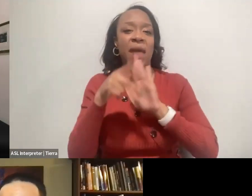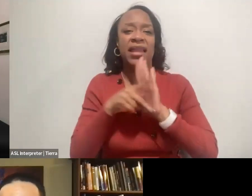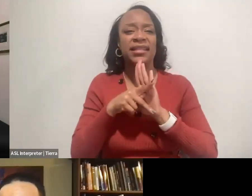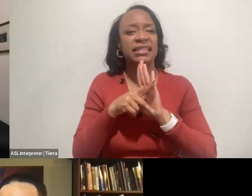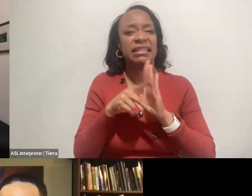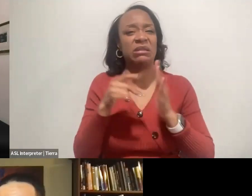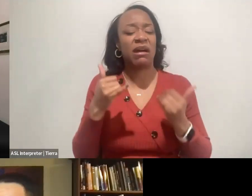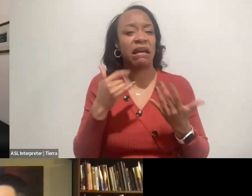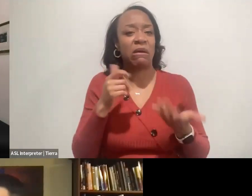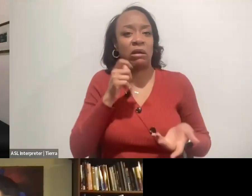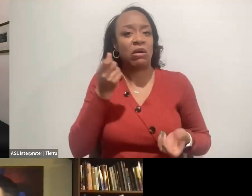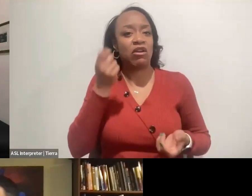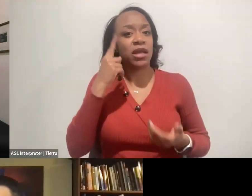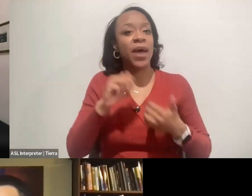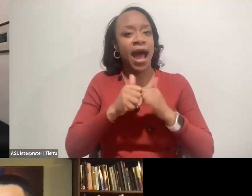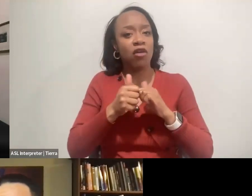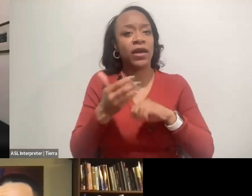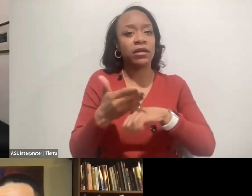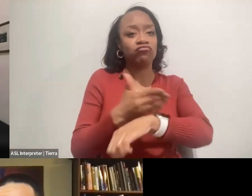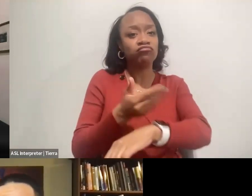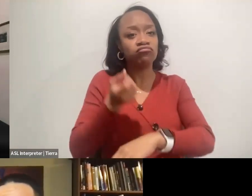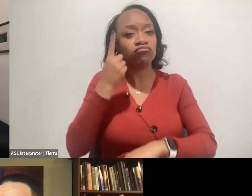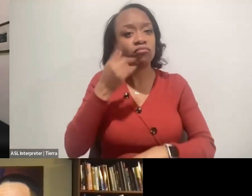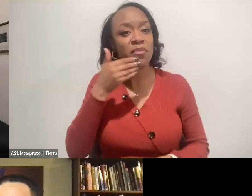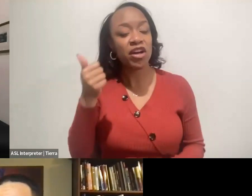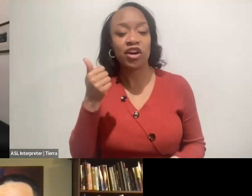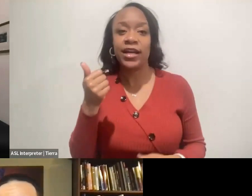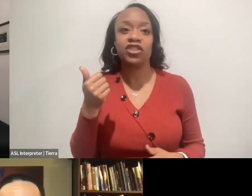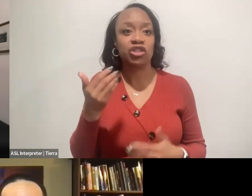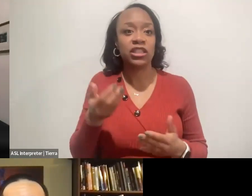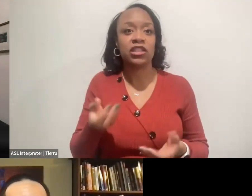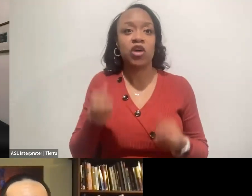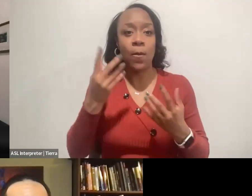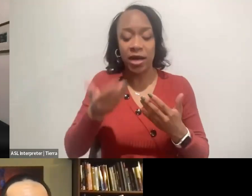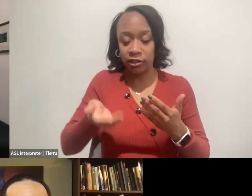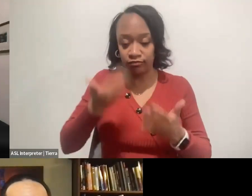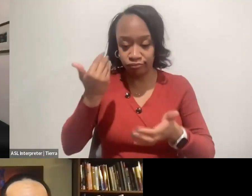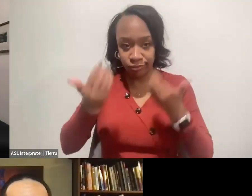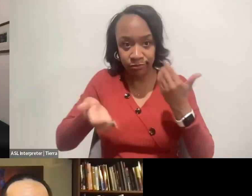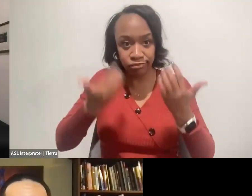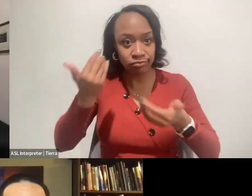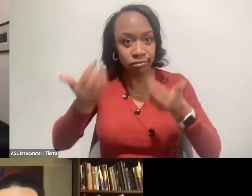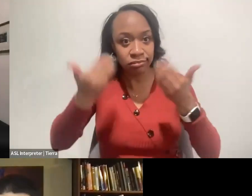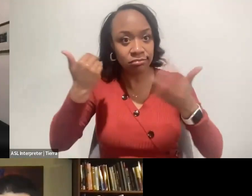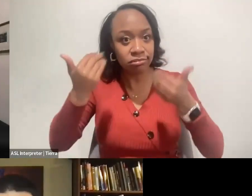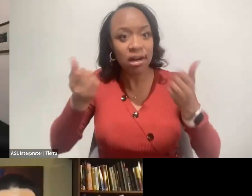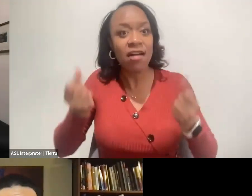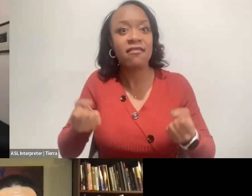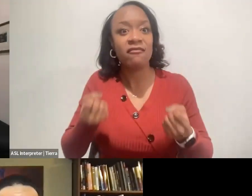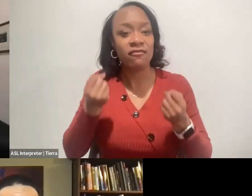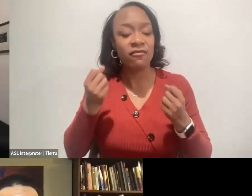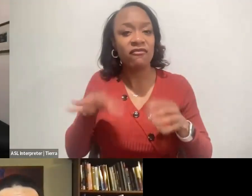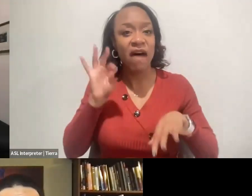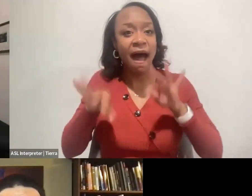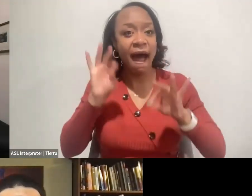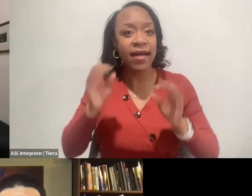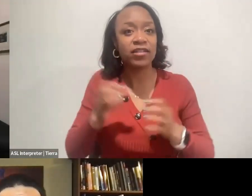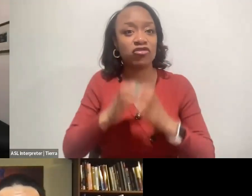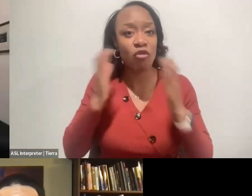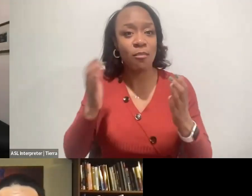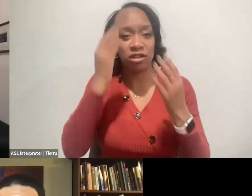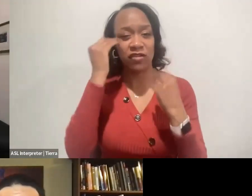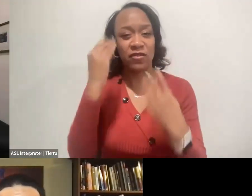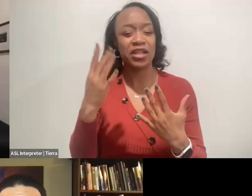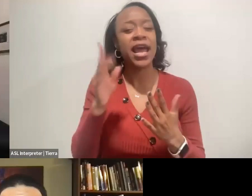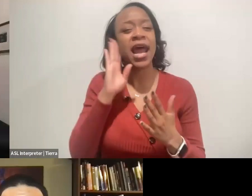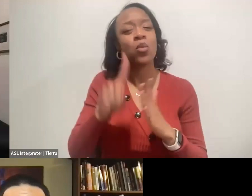such a treasure trove of information. And I just thought I'd begin with something that you